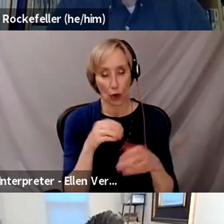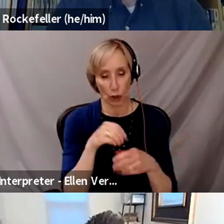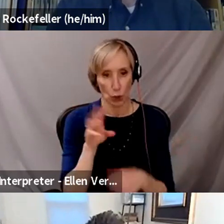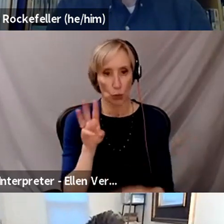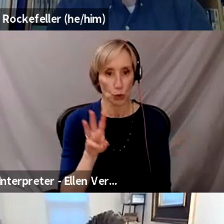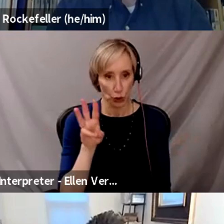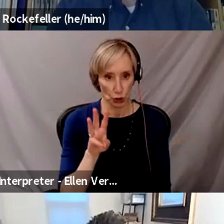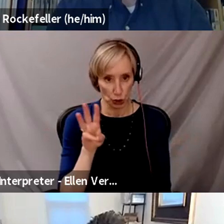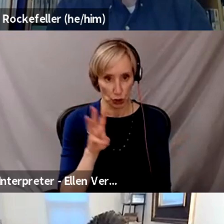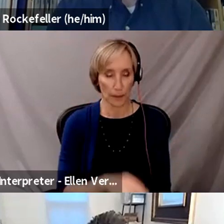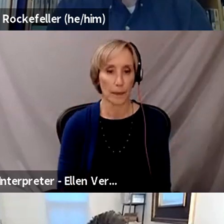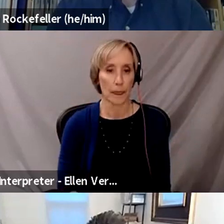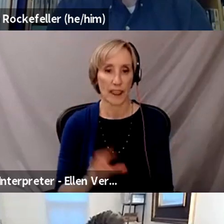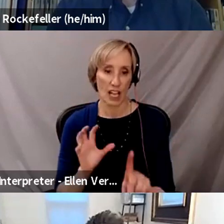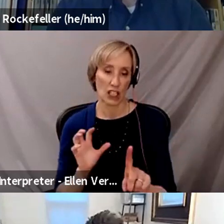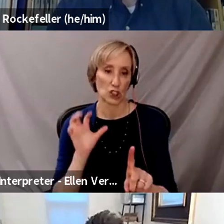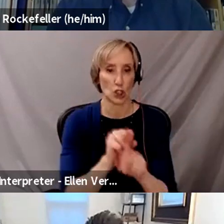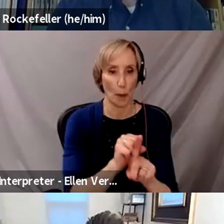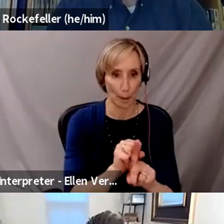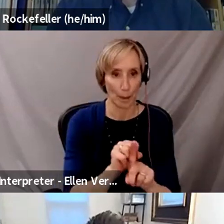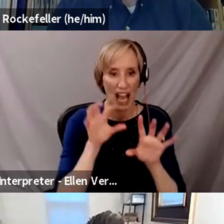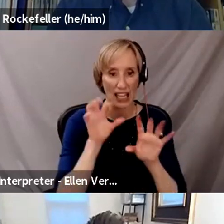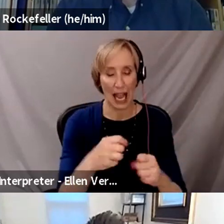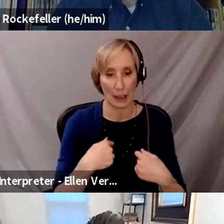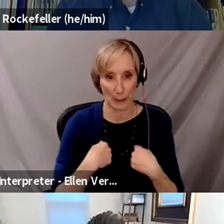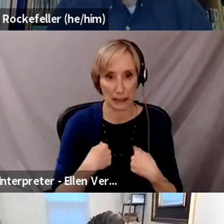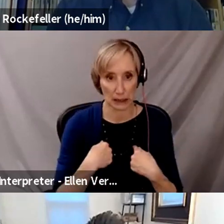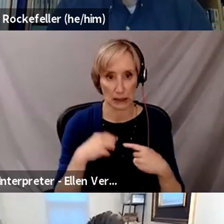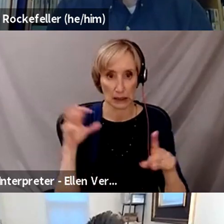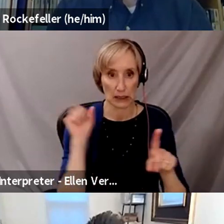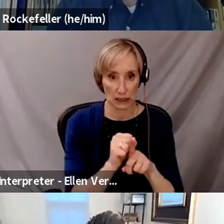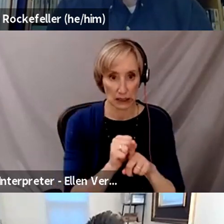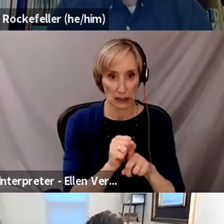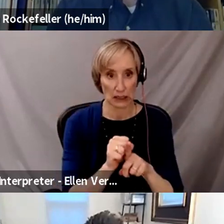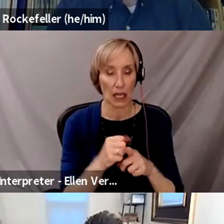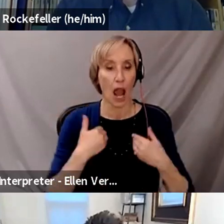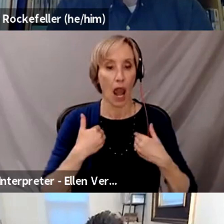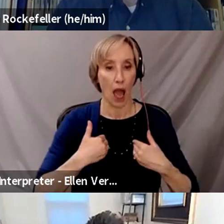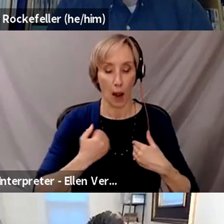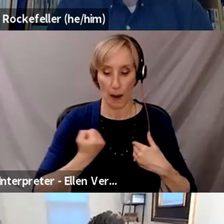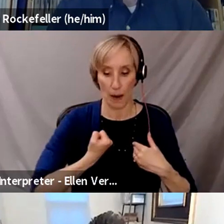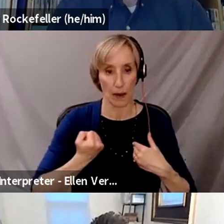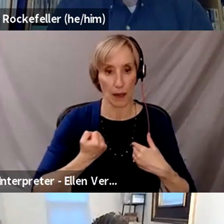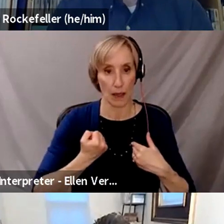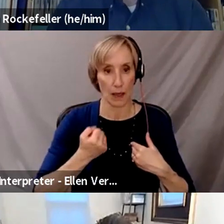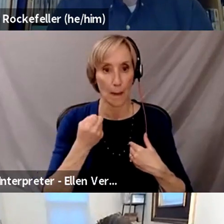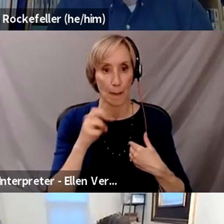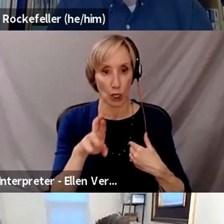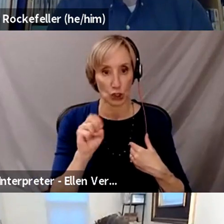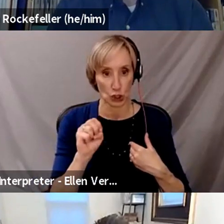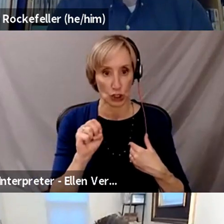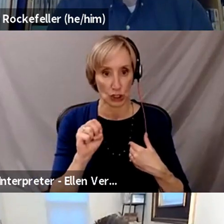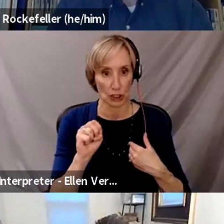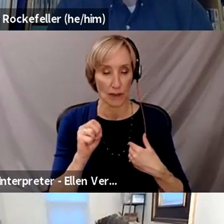I was jumped, and that led to a puncture wound in my lung, primarily from